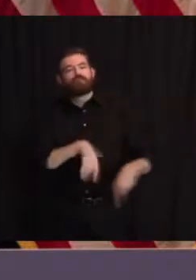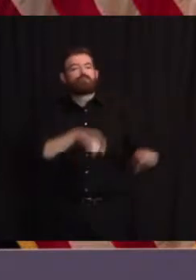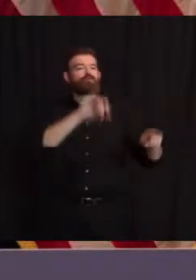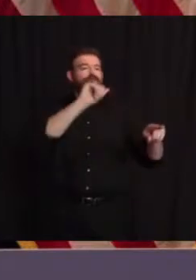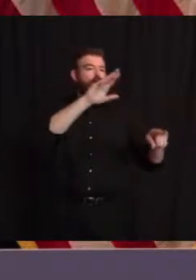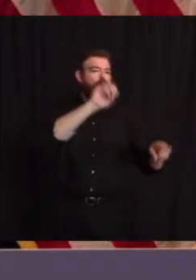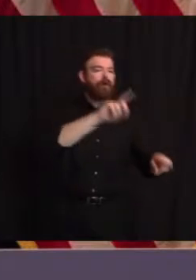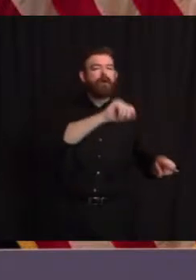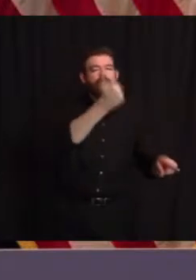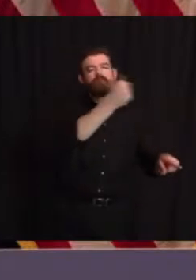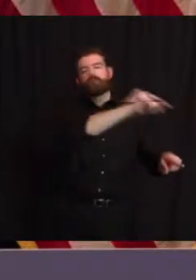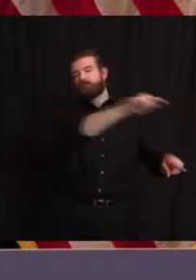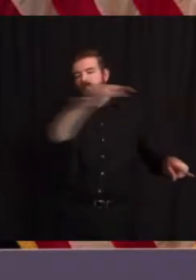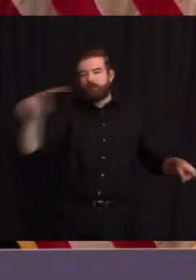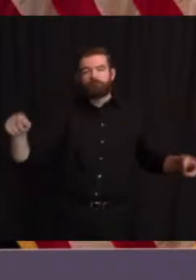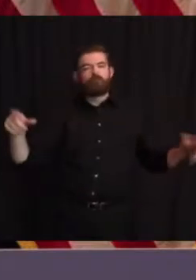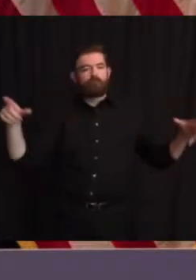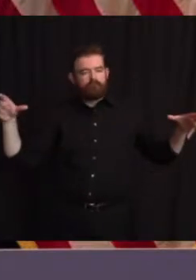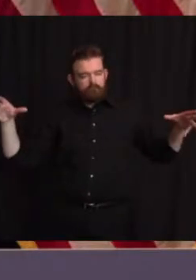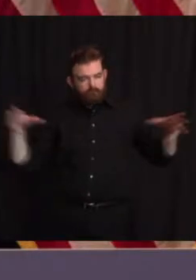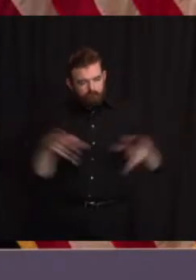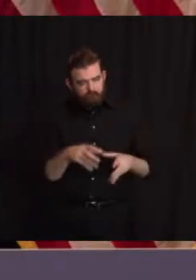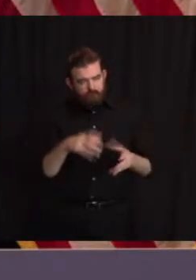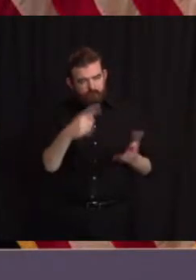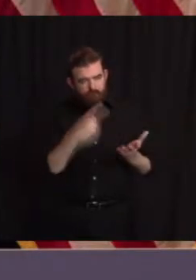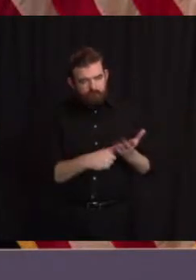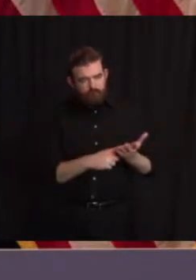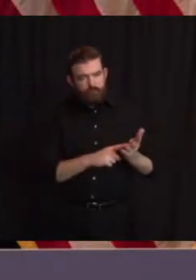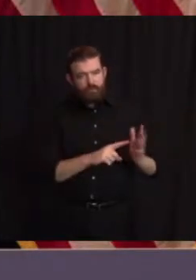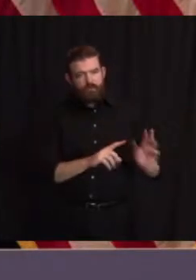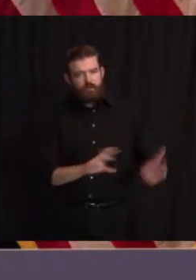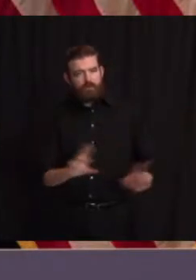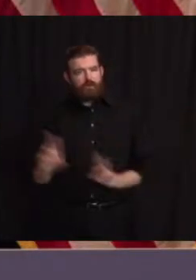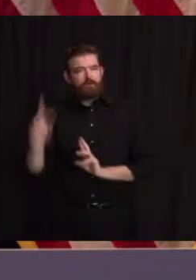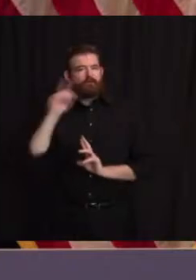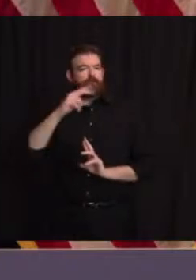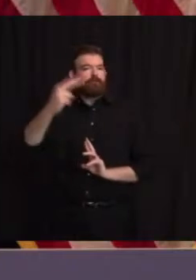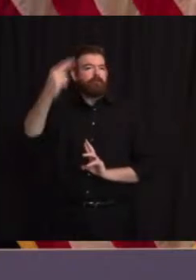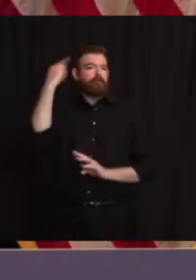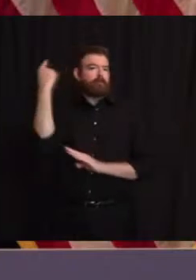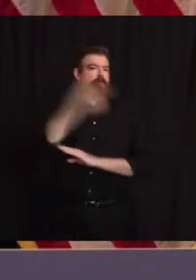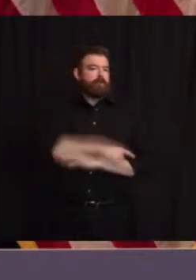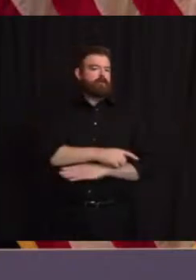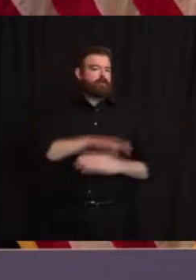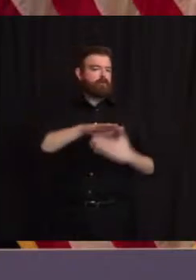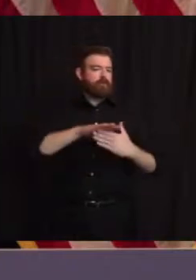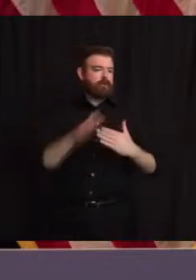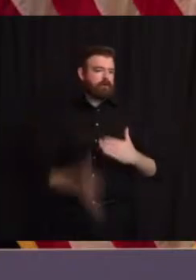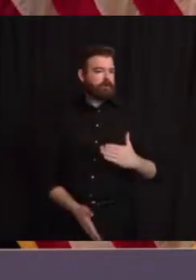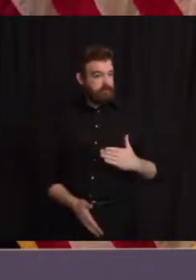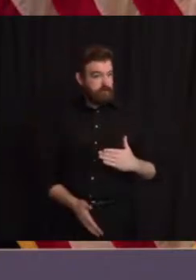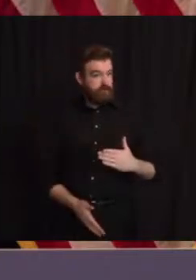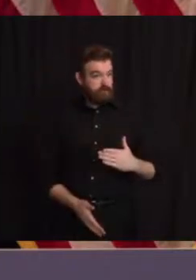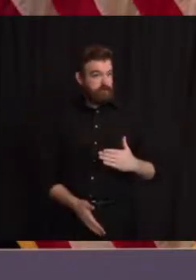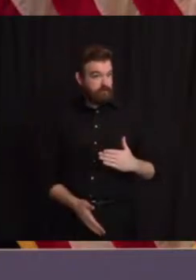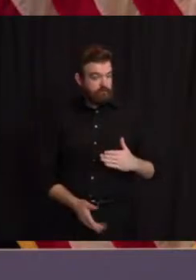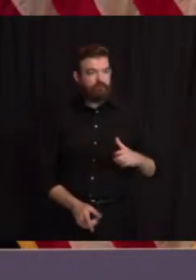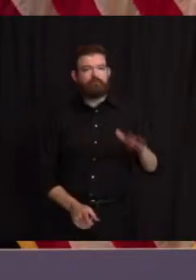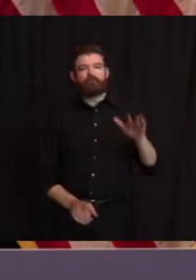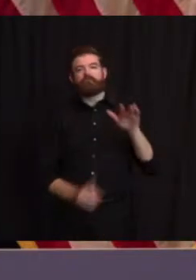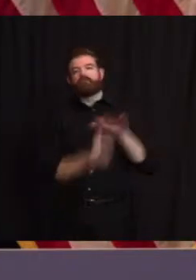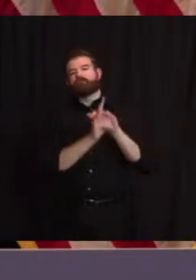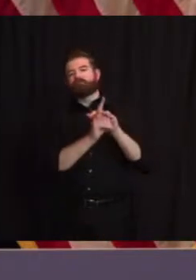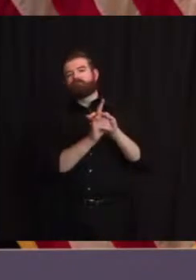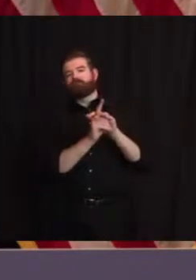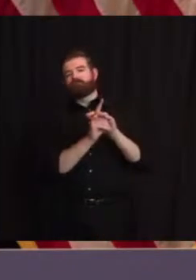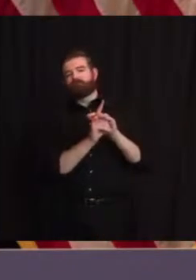Department, talking about preparedness for Memorial Day weekend. And this topic not just came up yesterday, but it's come up whether or not